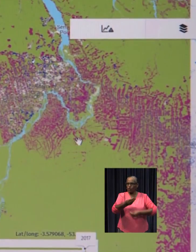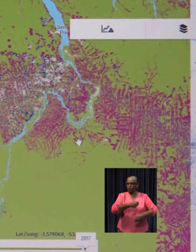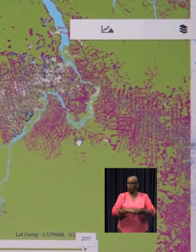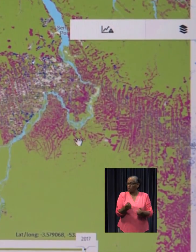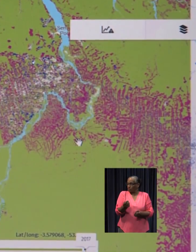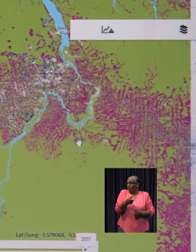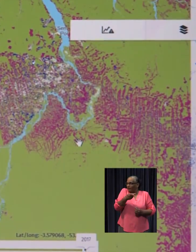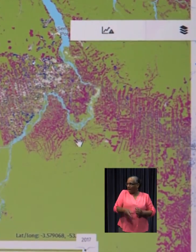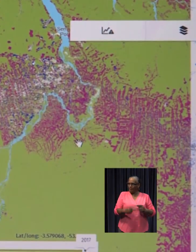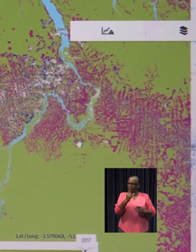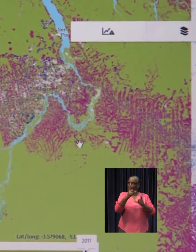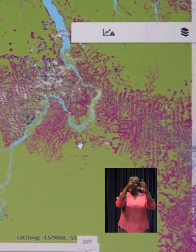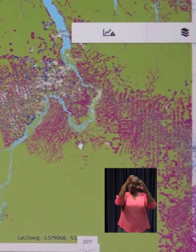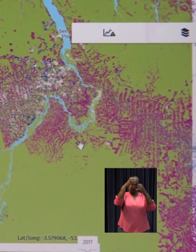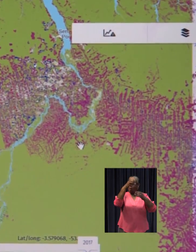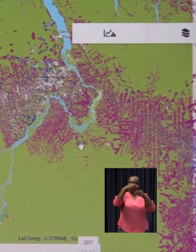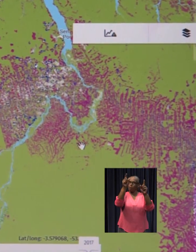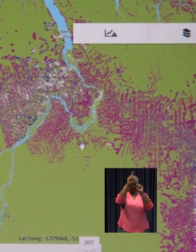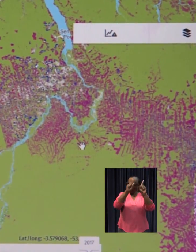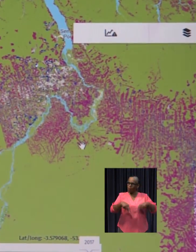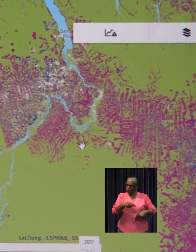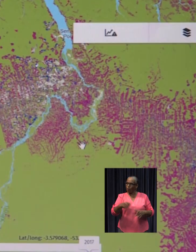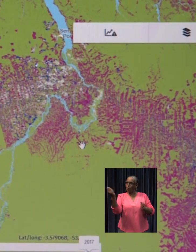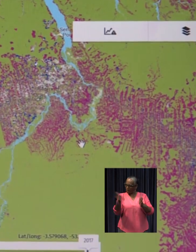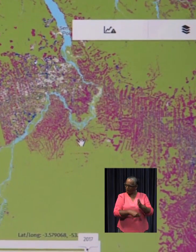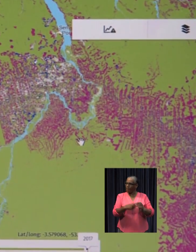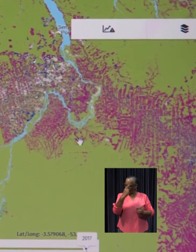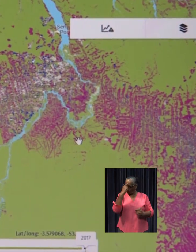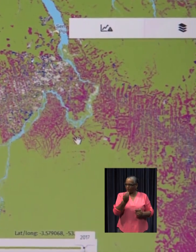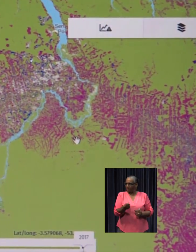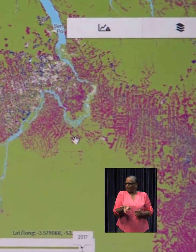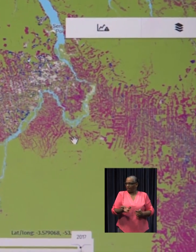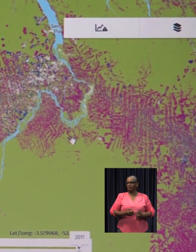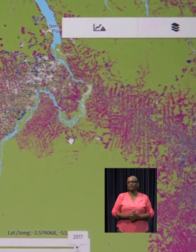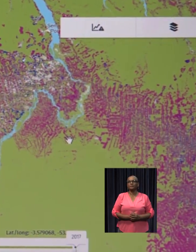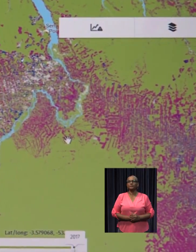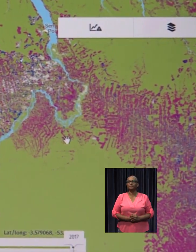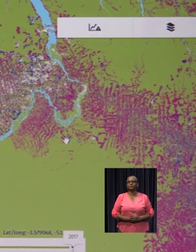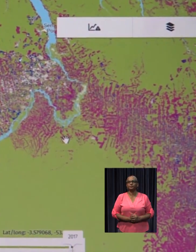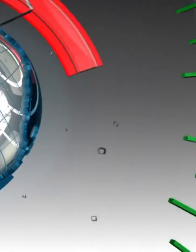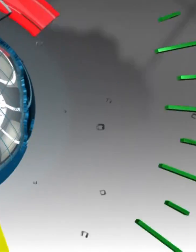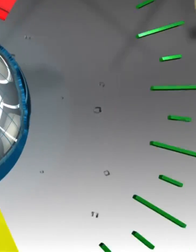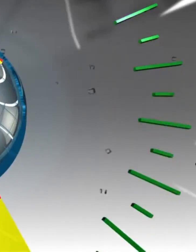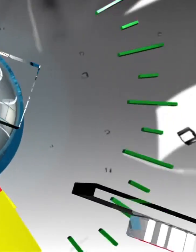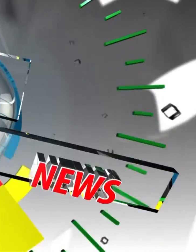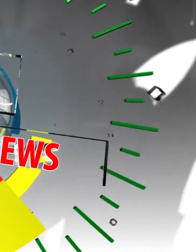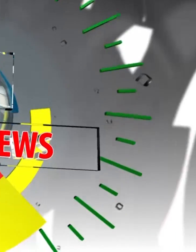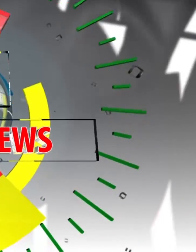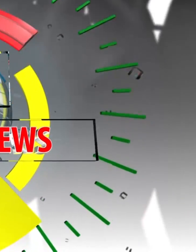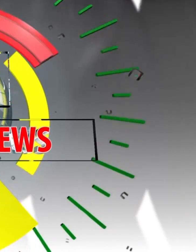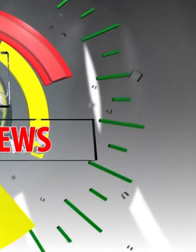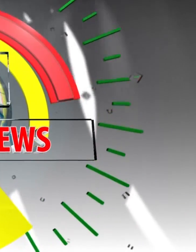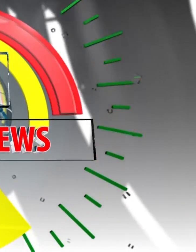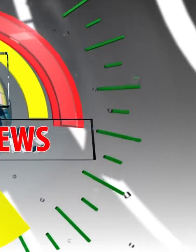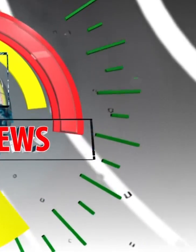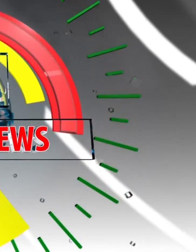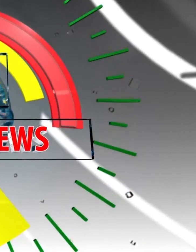one has to know how much economic value a tree has before it is cut down.